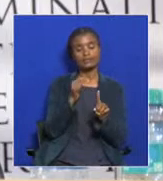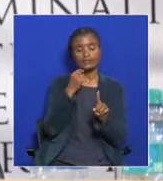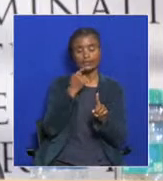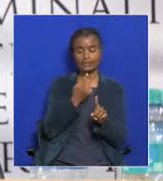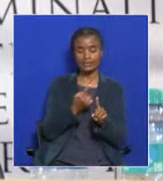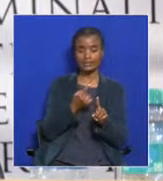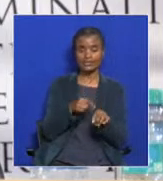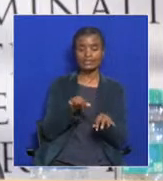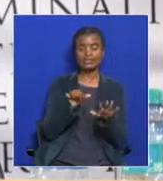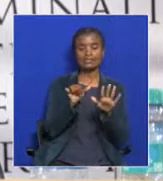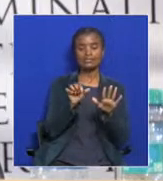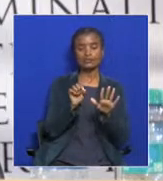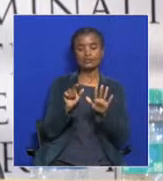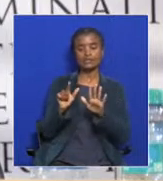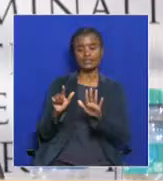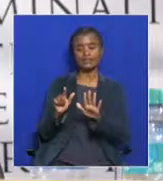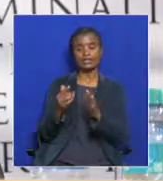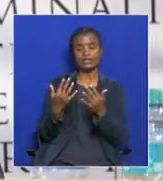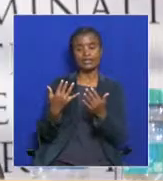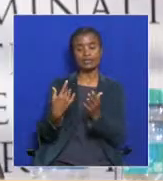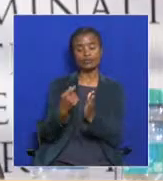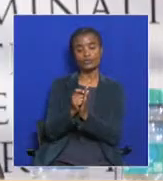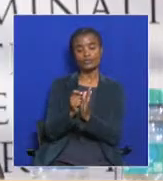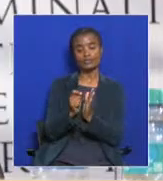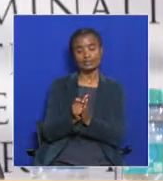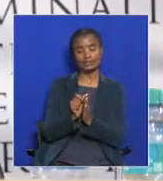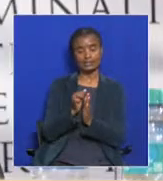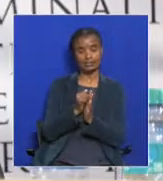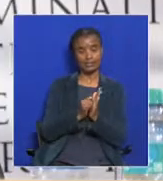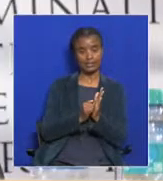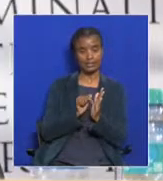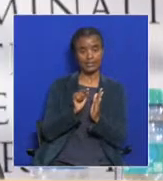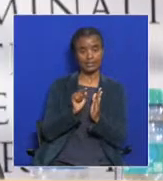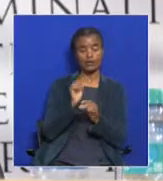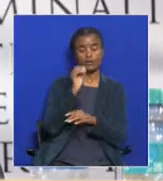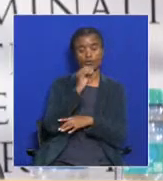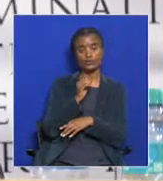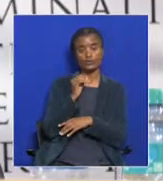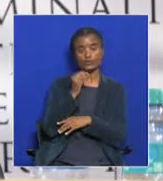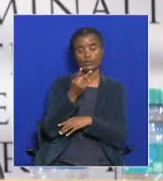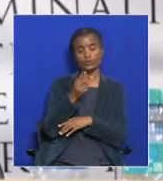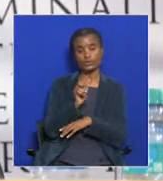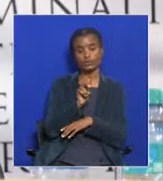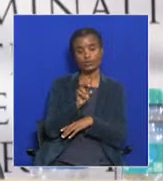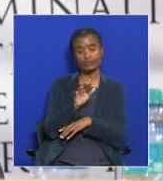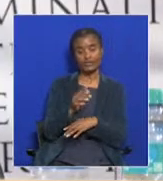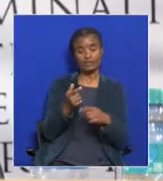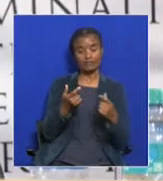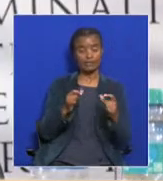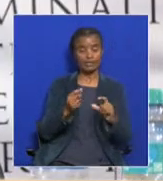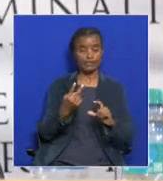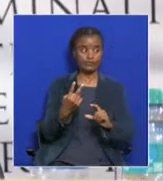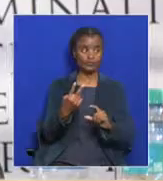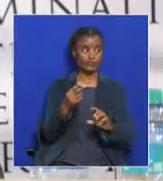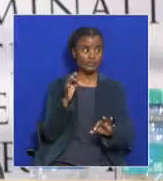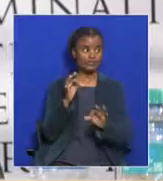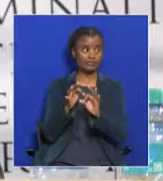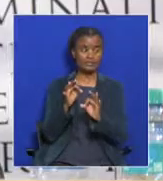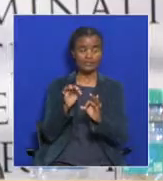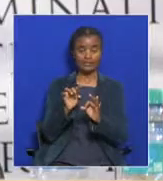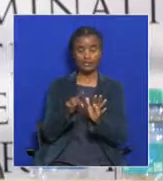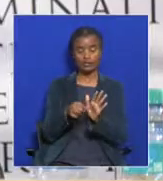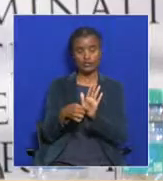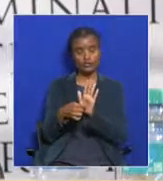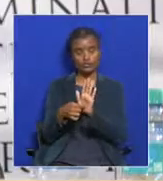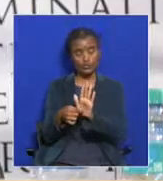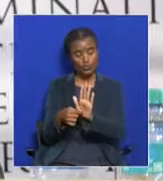1st October 2025. Paragraph 2. It's paragraph 2 that specifically references that paragraph 7, and she says,